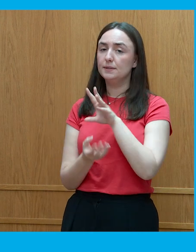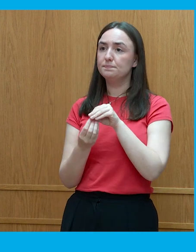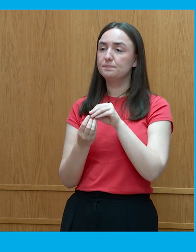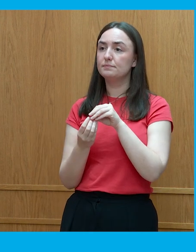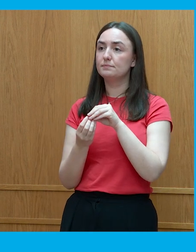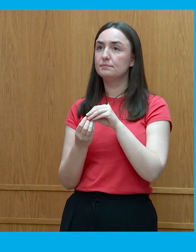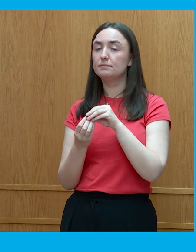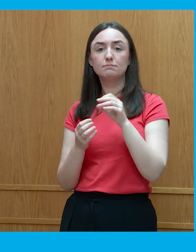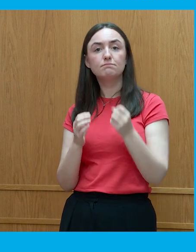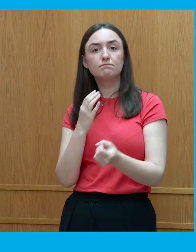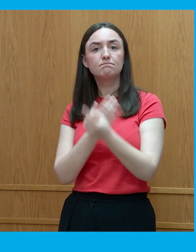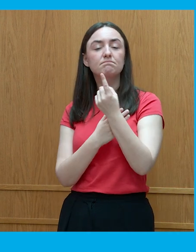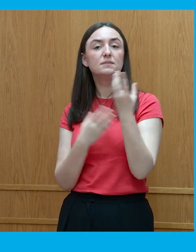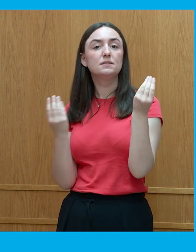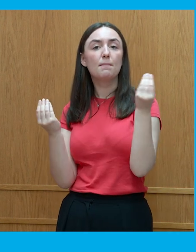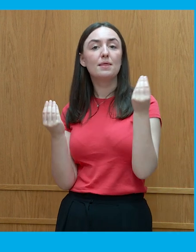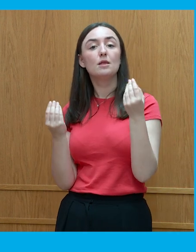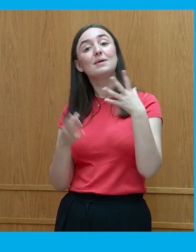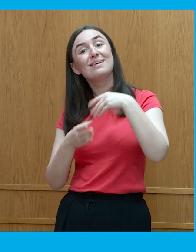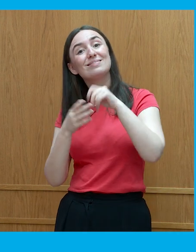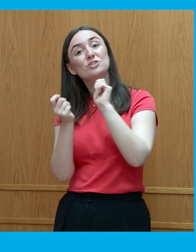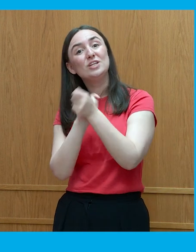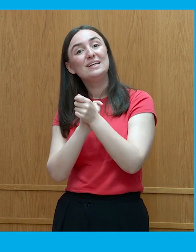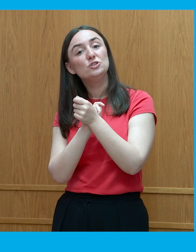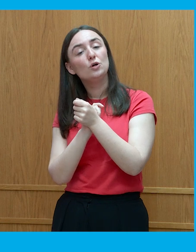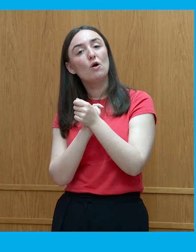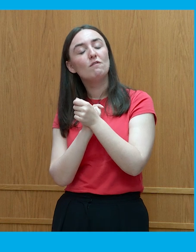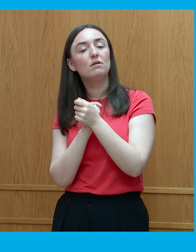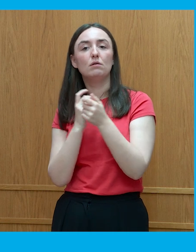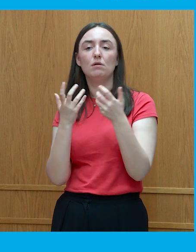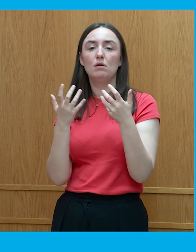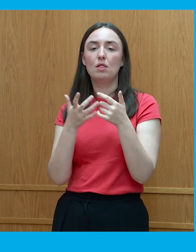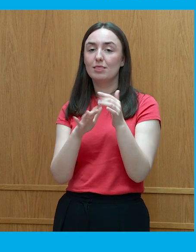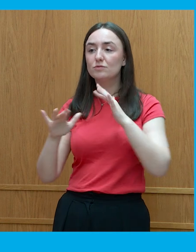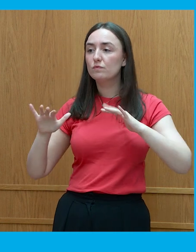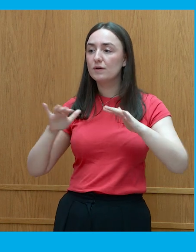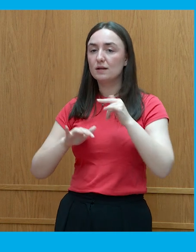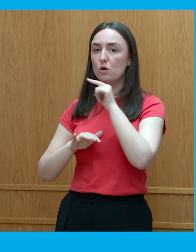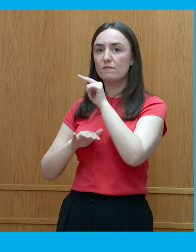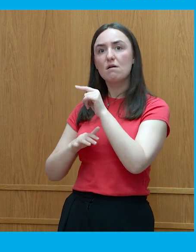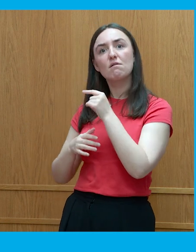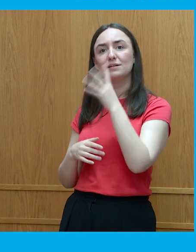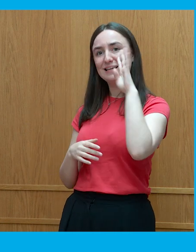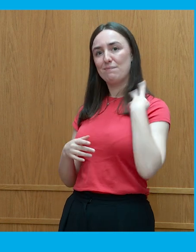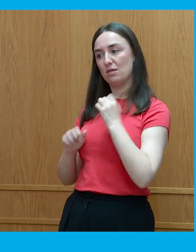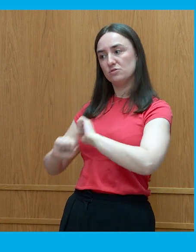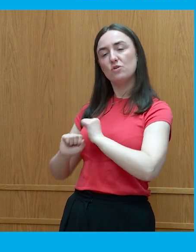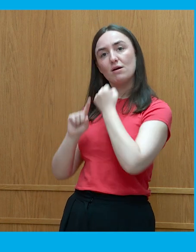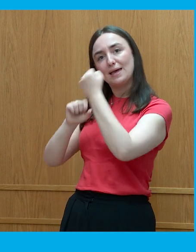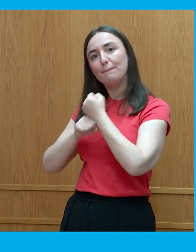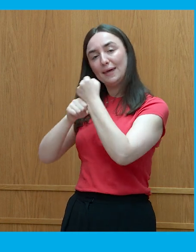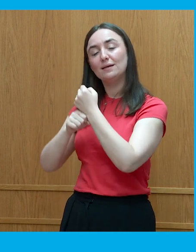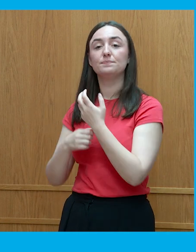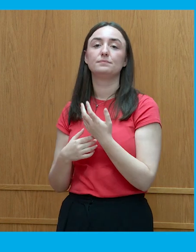that has been part of the change in the tone and the nature of Harris's campaign. Well, since